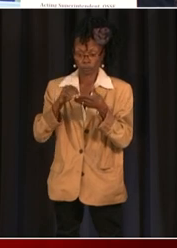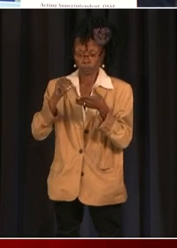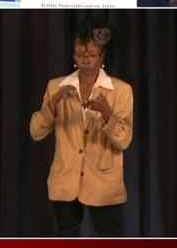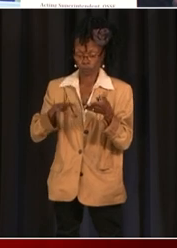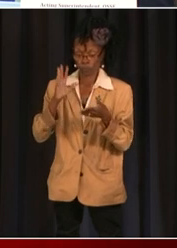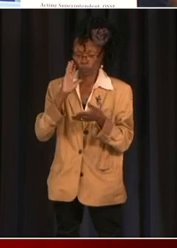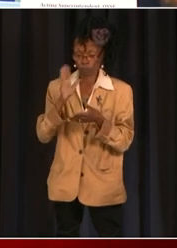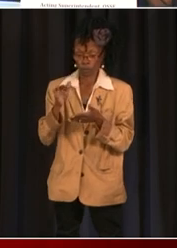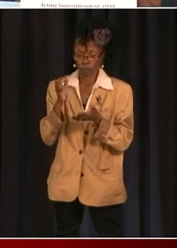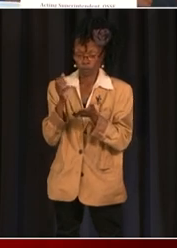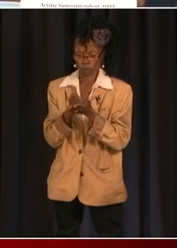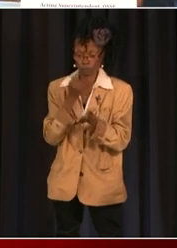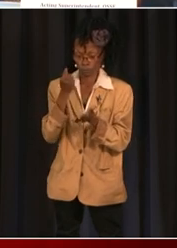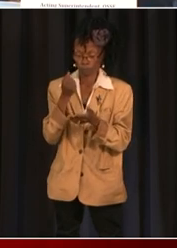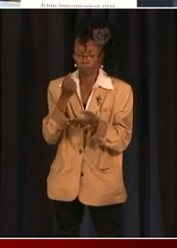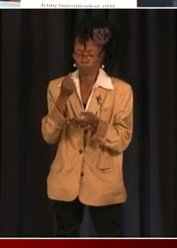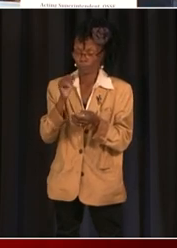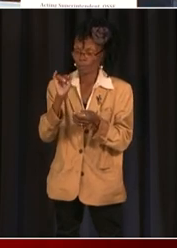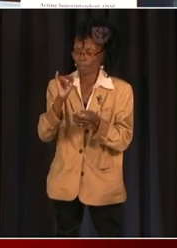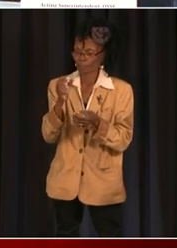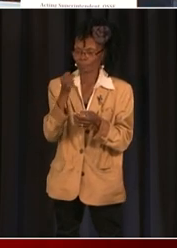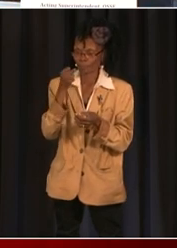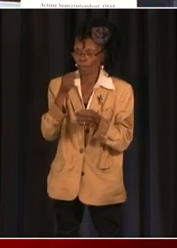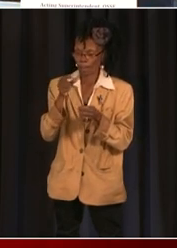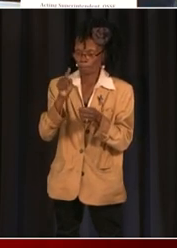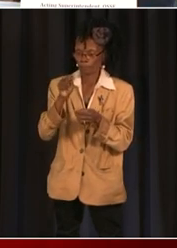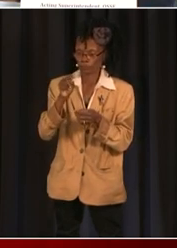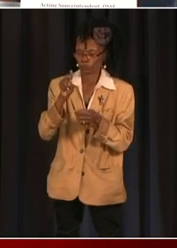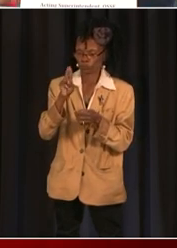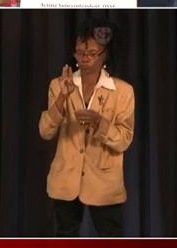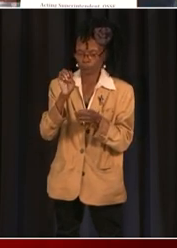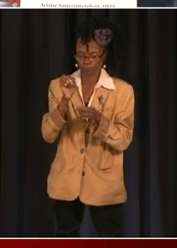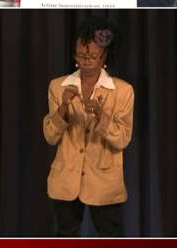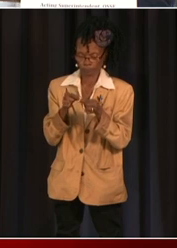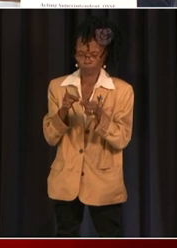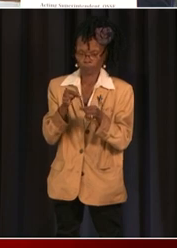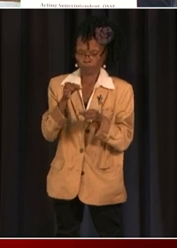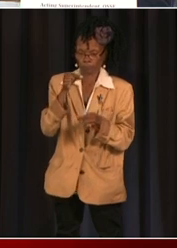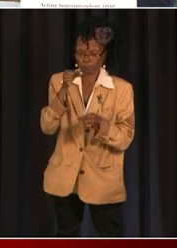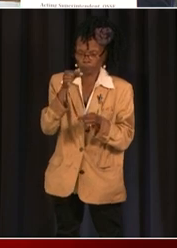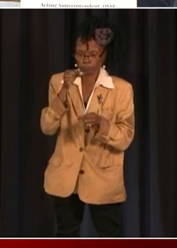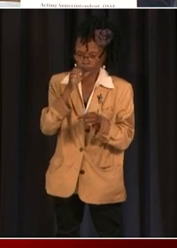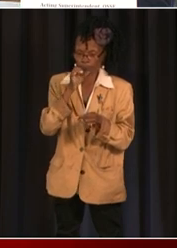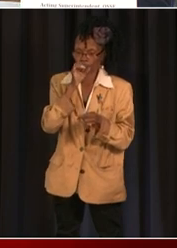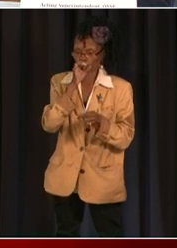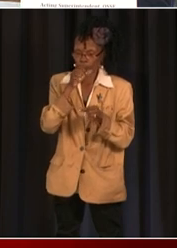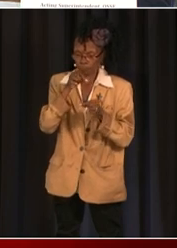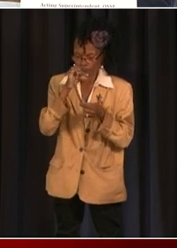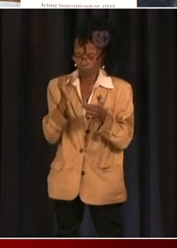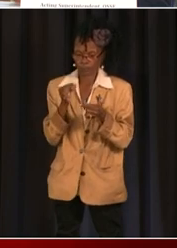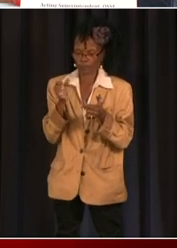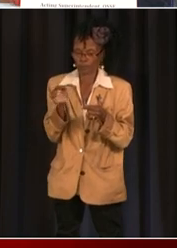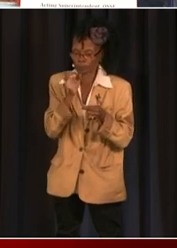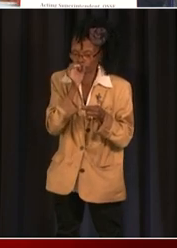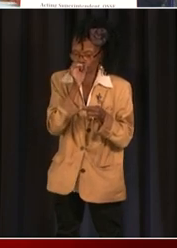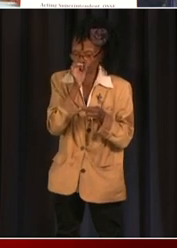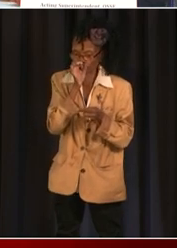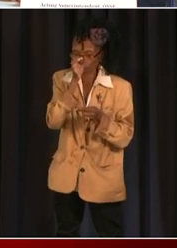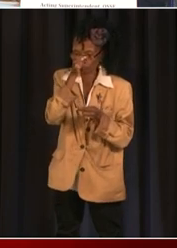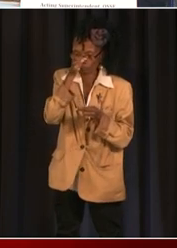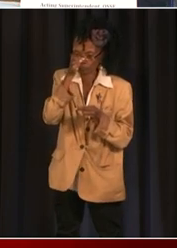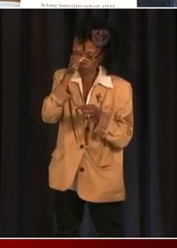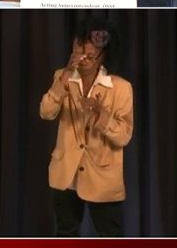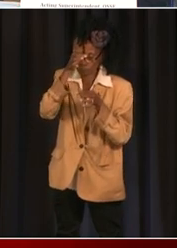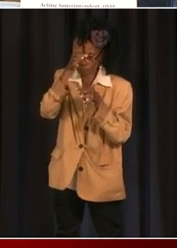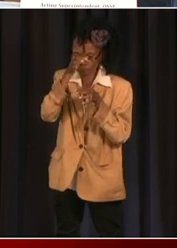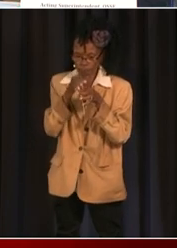receive a vial and a funnel. They will unscrew the vial, insert the funnel, they will